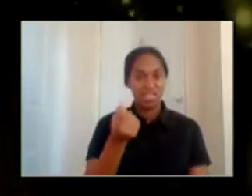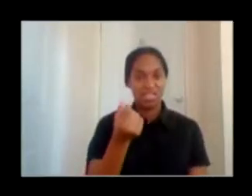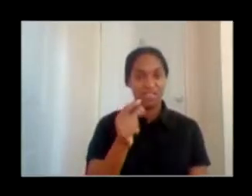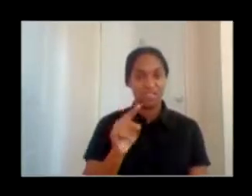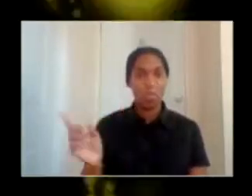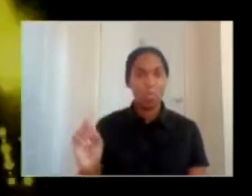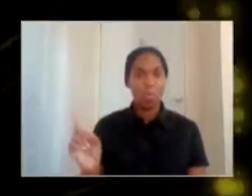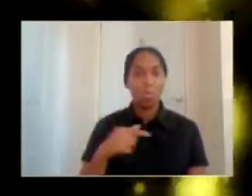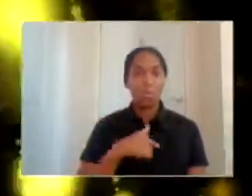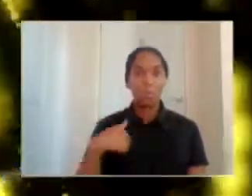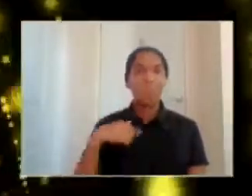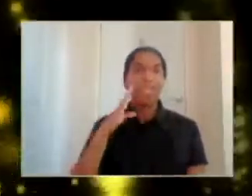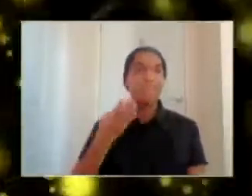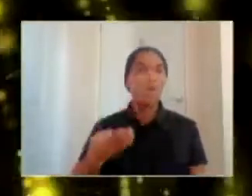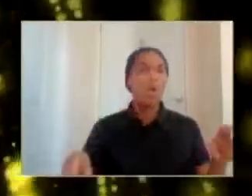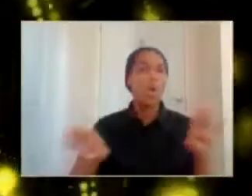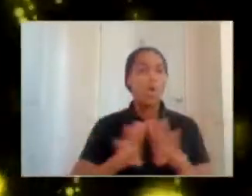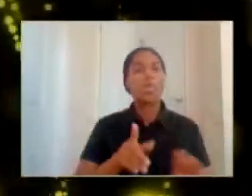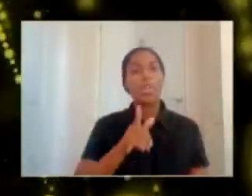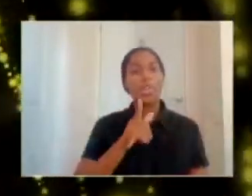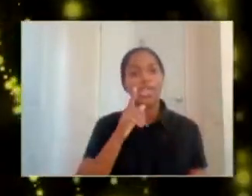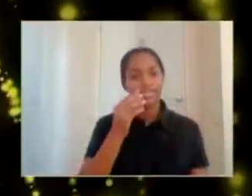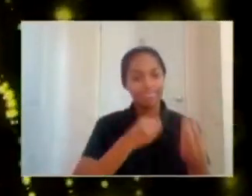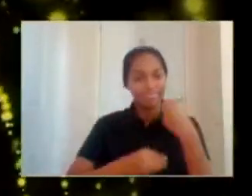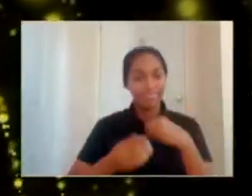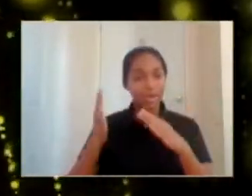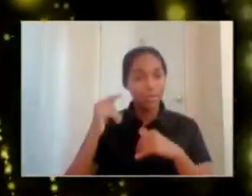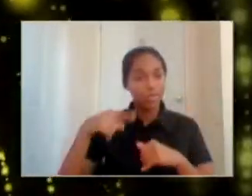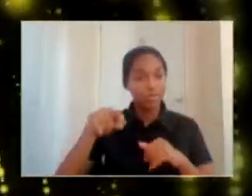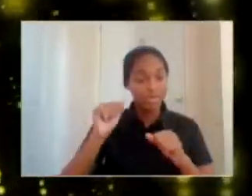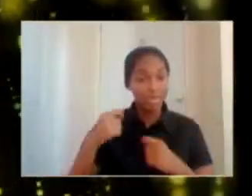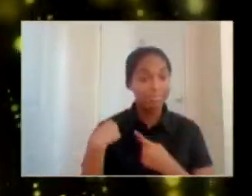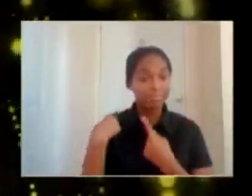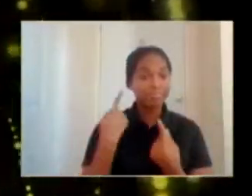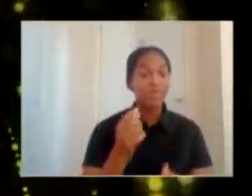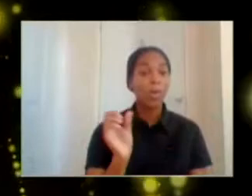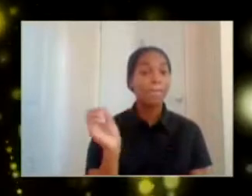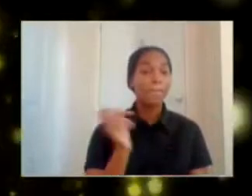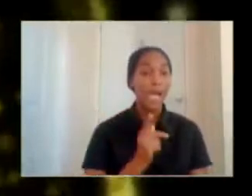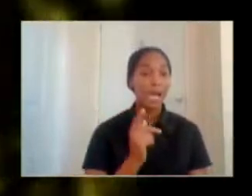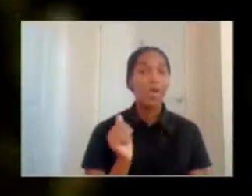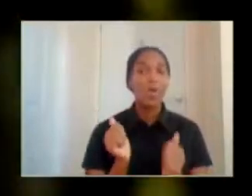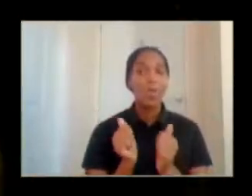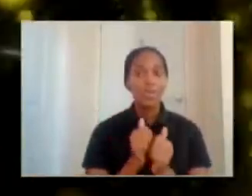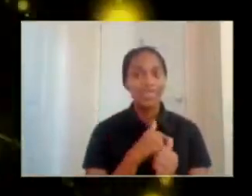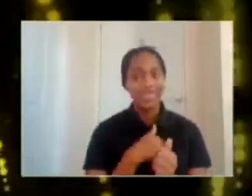will have our closing luncheon. I hope you all can make it back with us